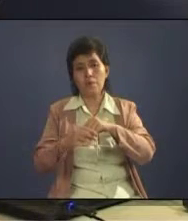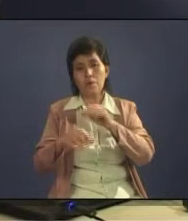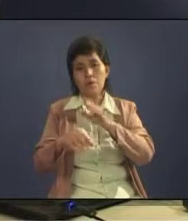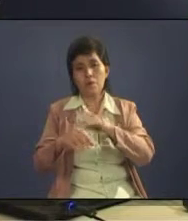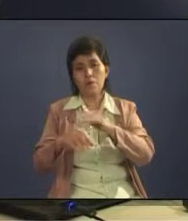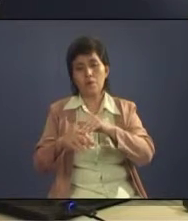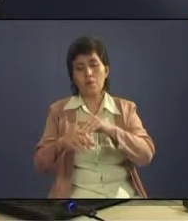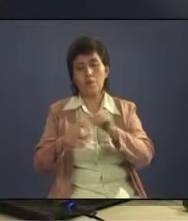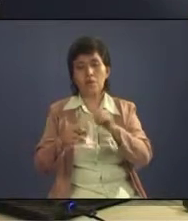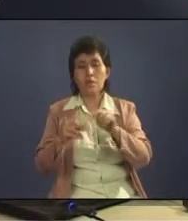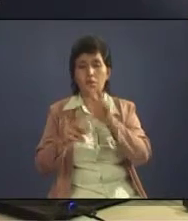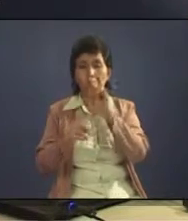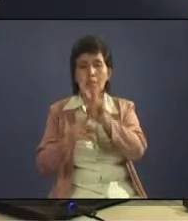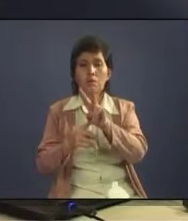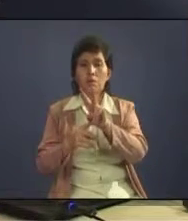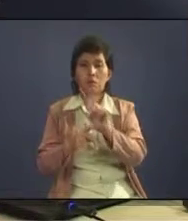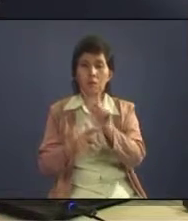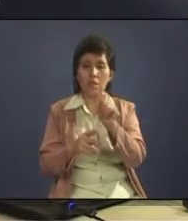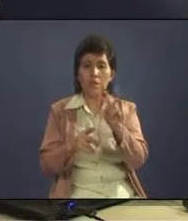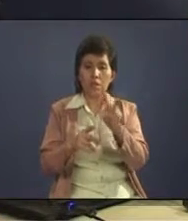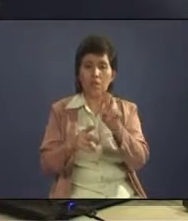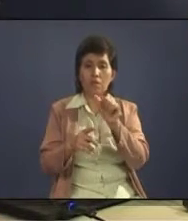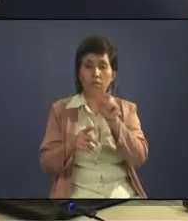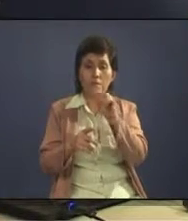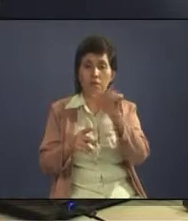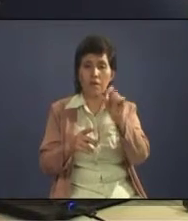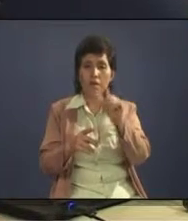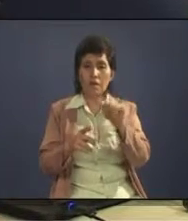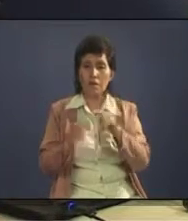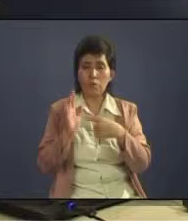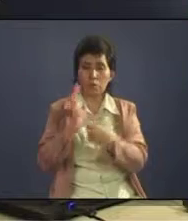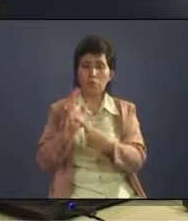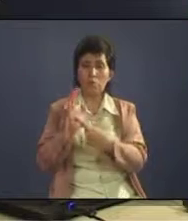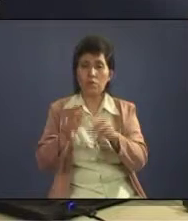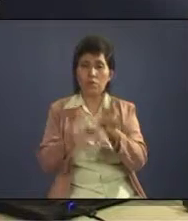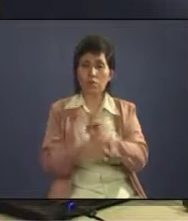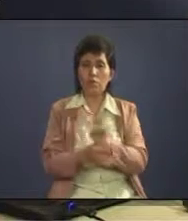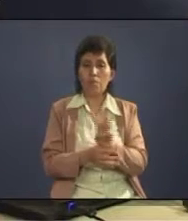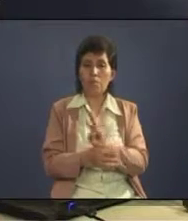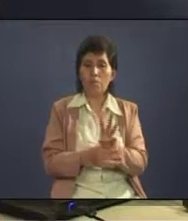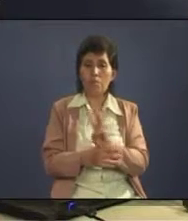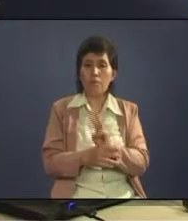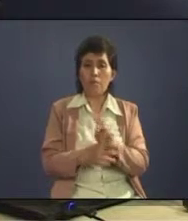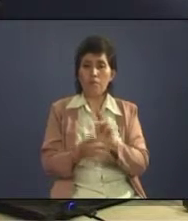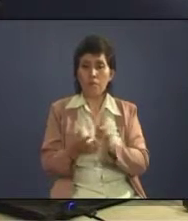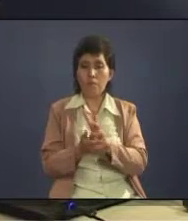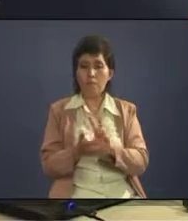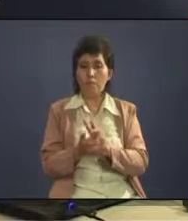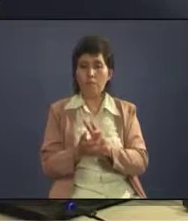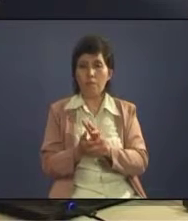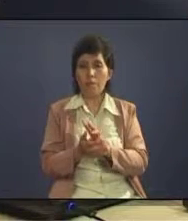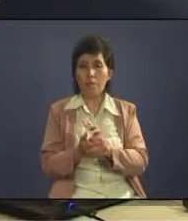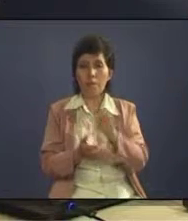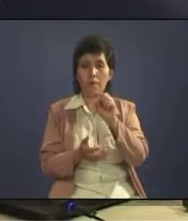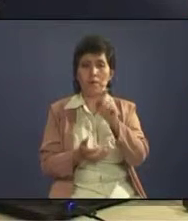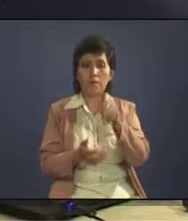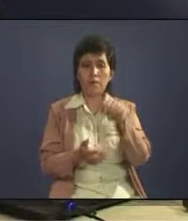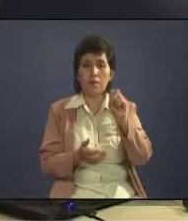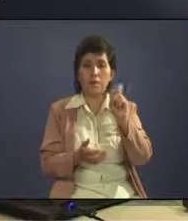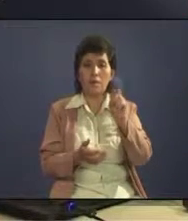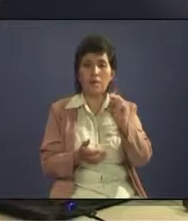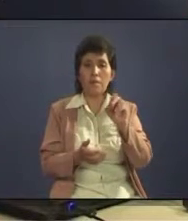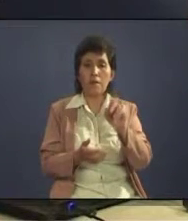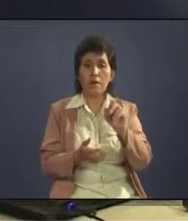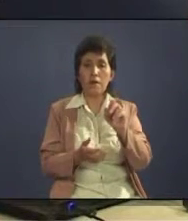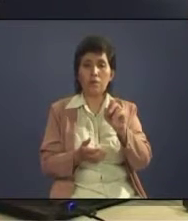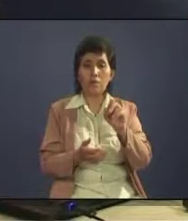you watch TV. People committing violence when they are shown in the movies. Or next one is that the spouse, the male,